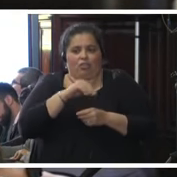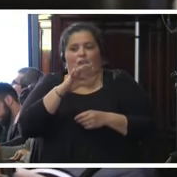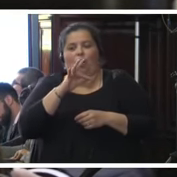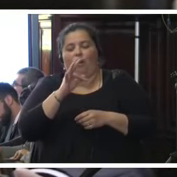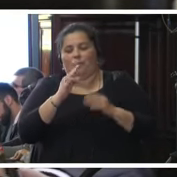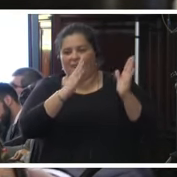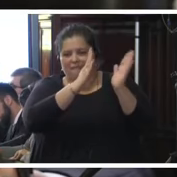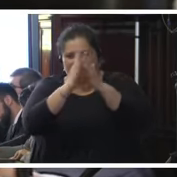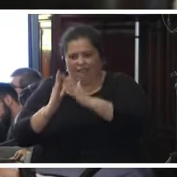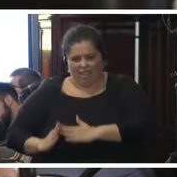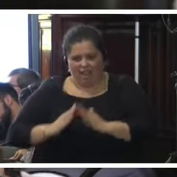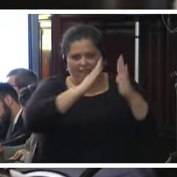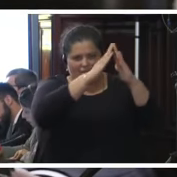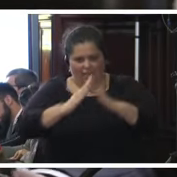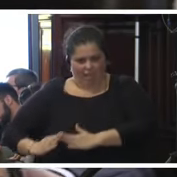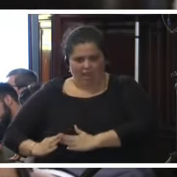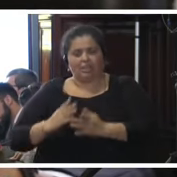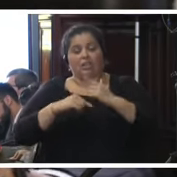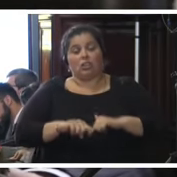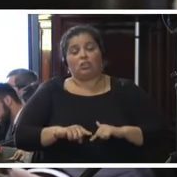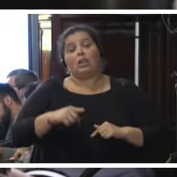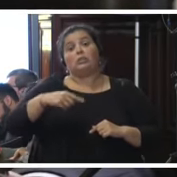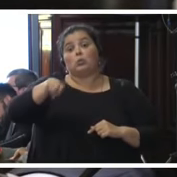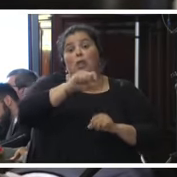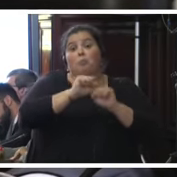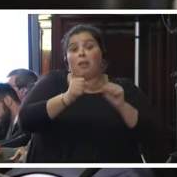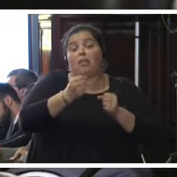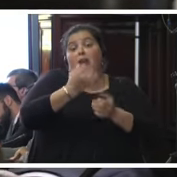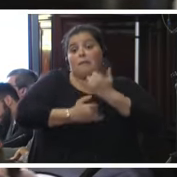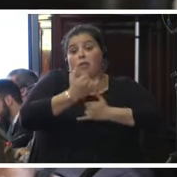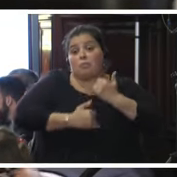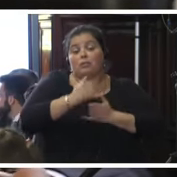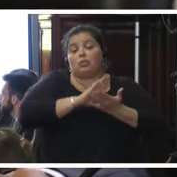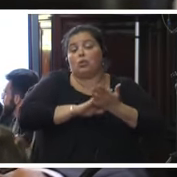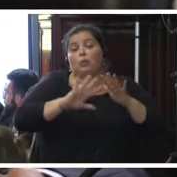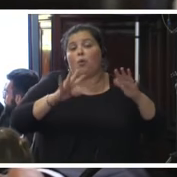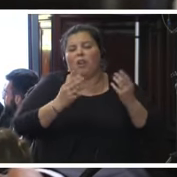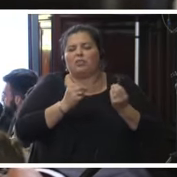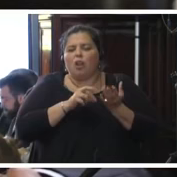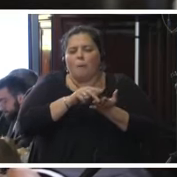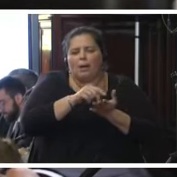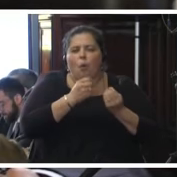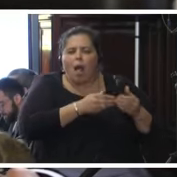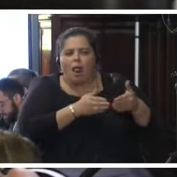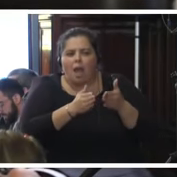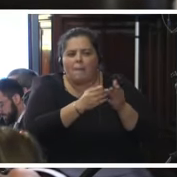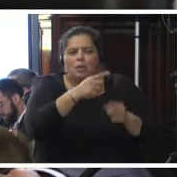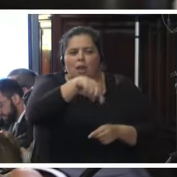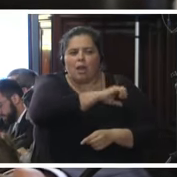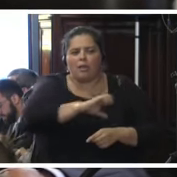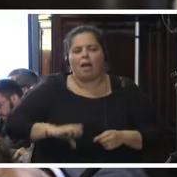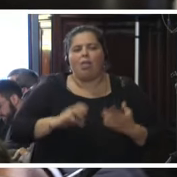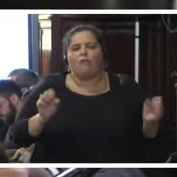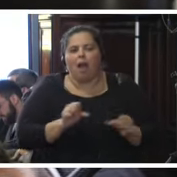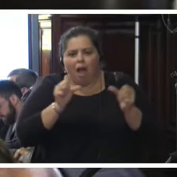us information of what are the steps that the government has been taking and is taking to deal with the core problem of